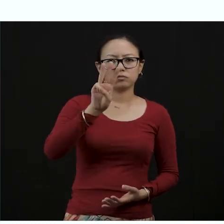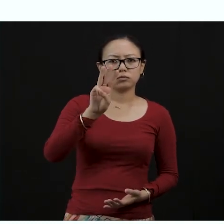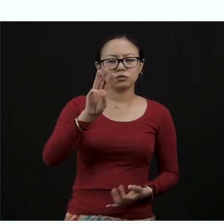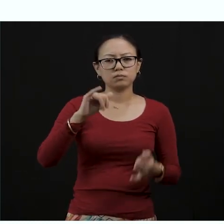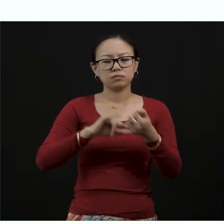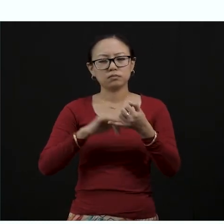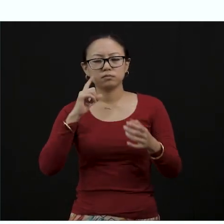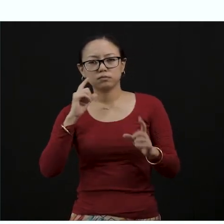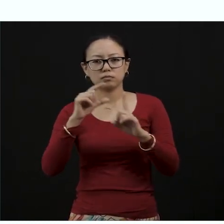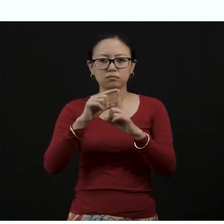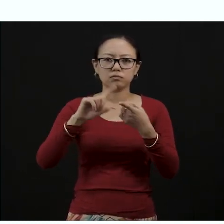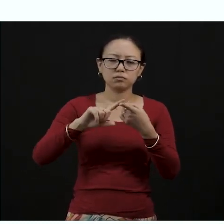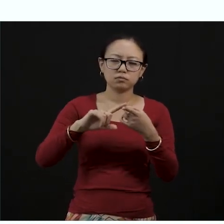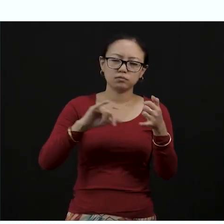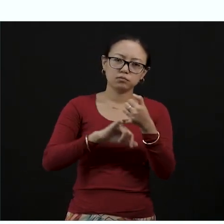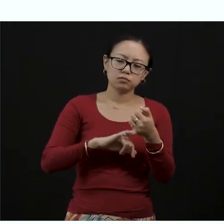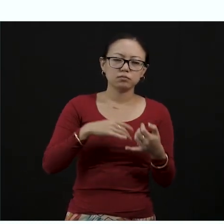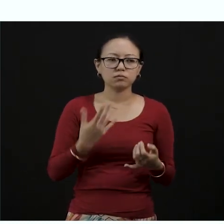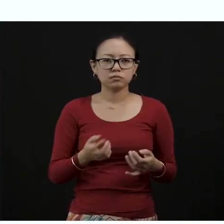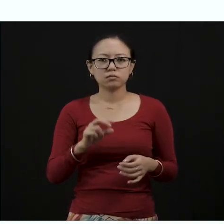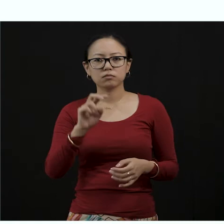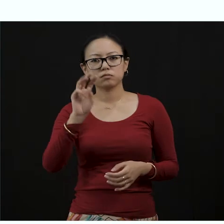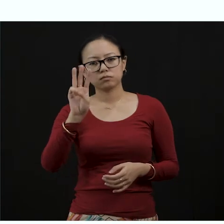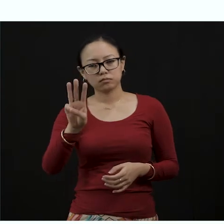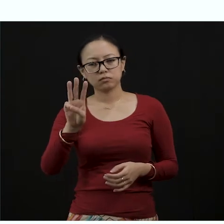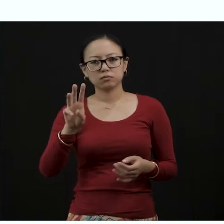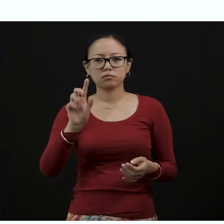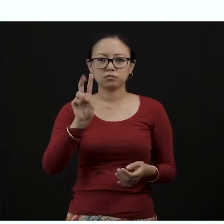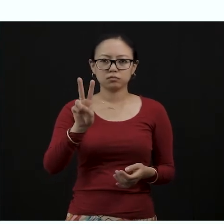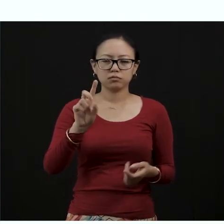sides and three vertices. Now we have